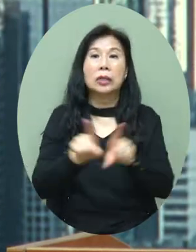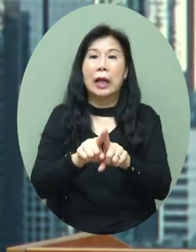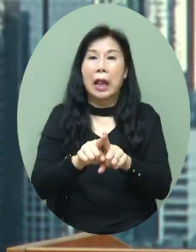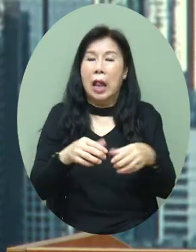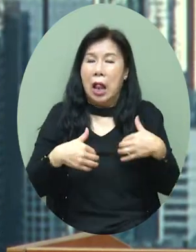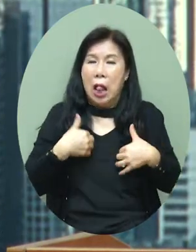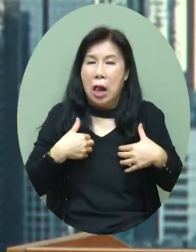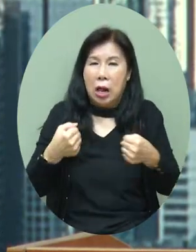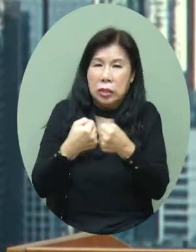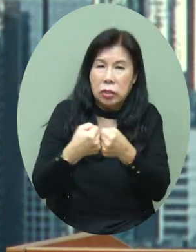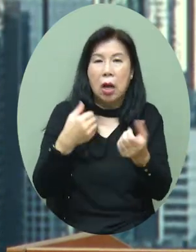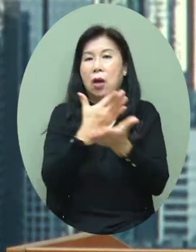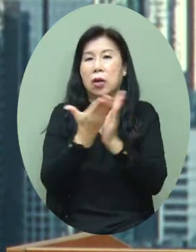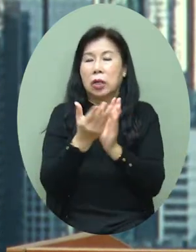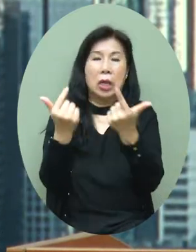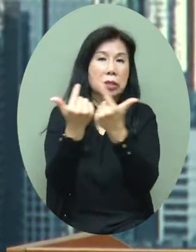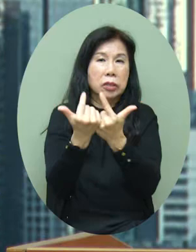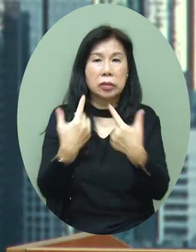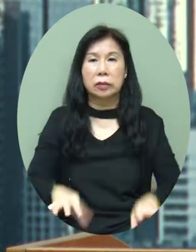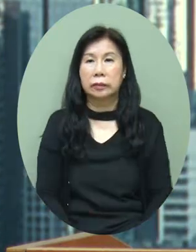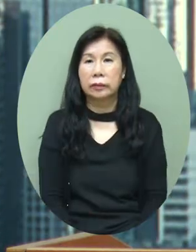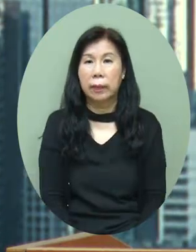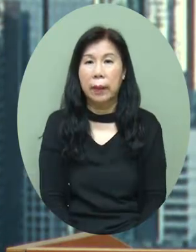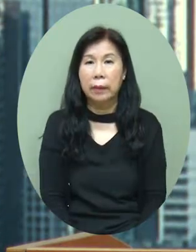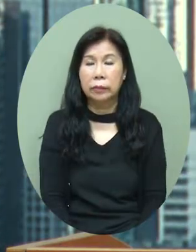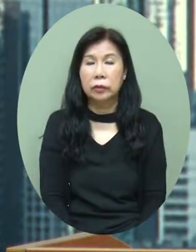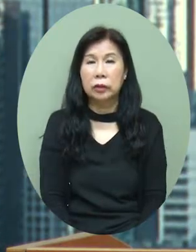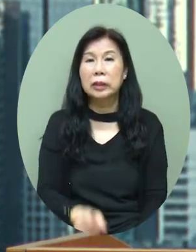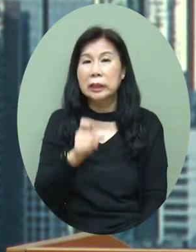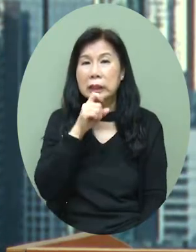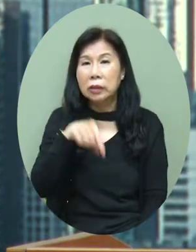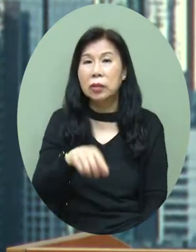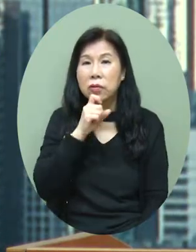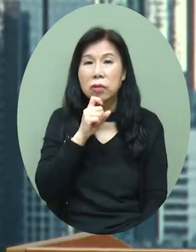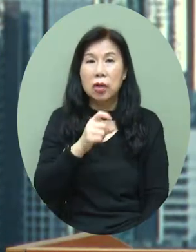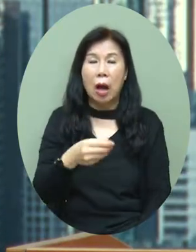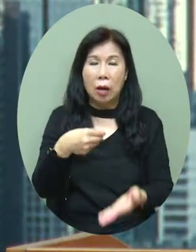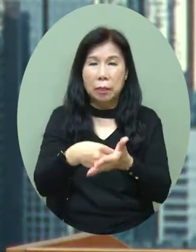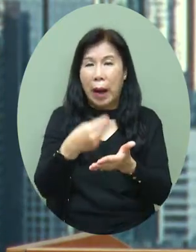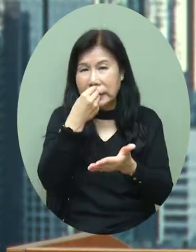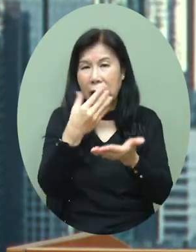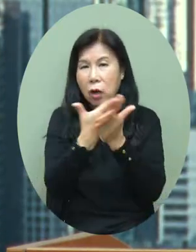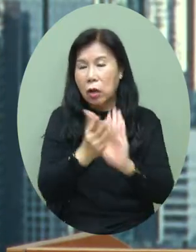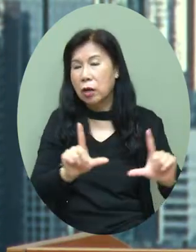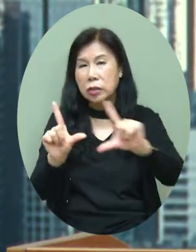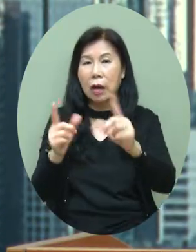countries has also been high. So there are a lot of uncertainties there. And Hong Kong being an open